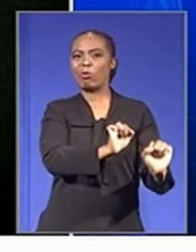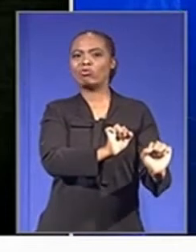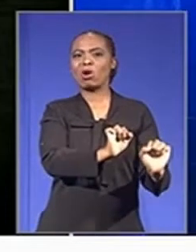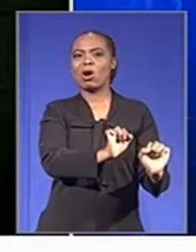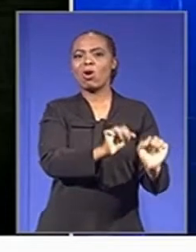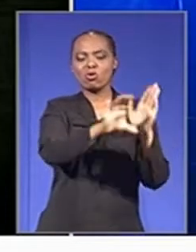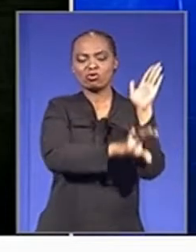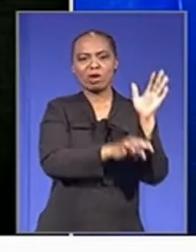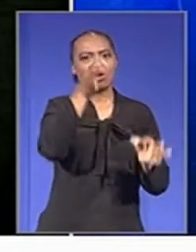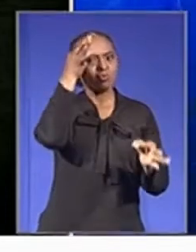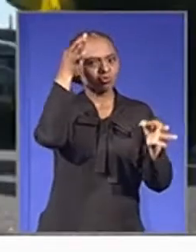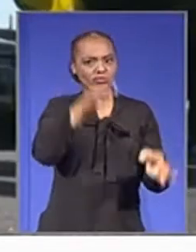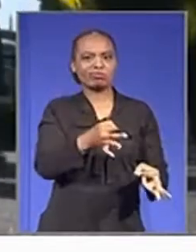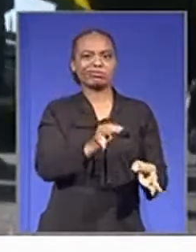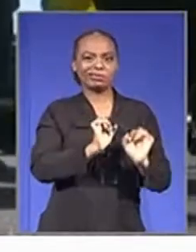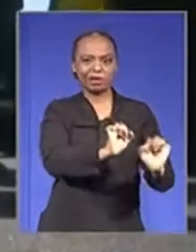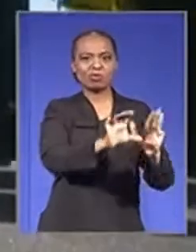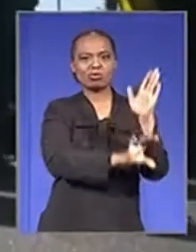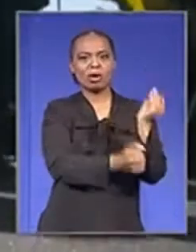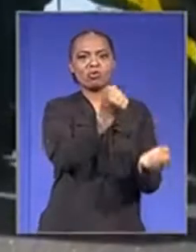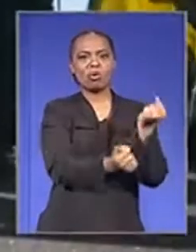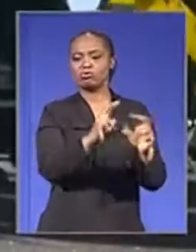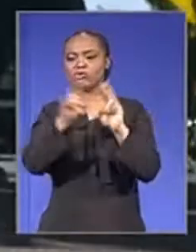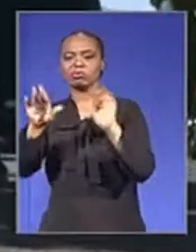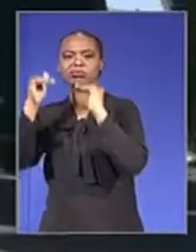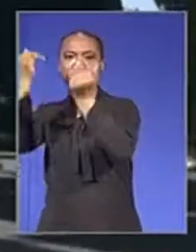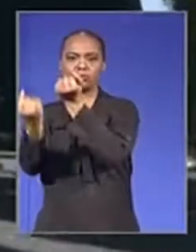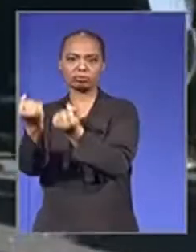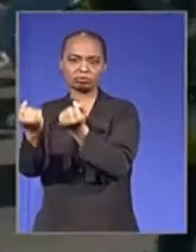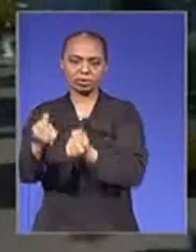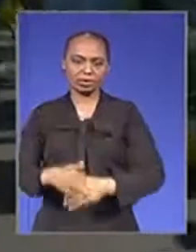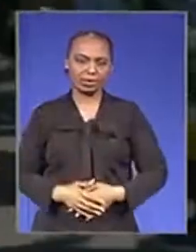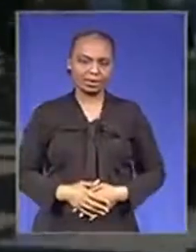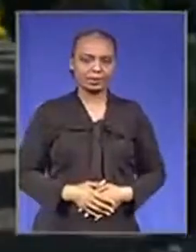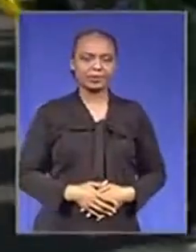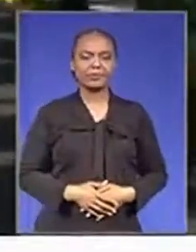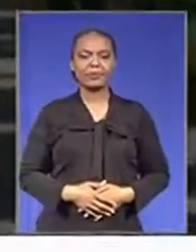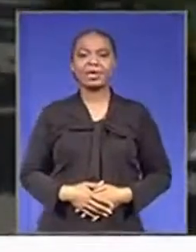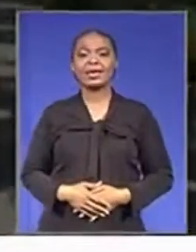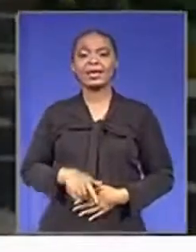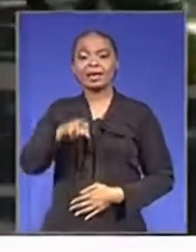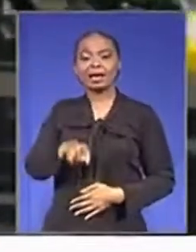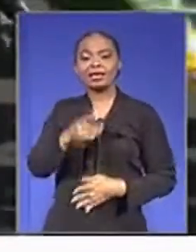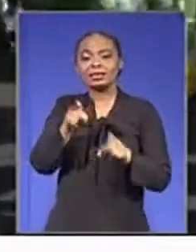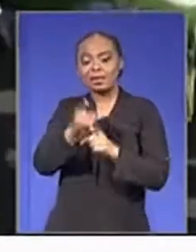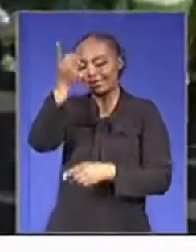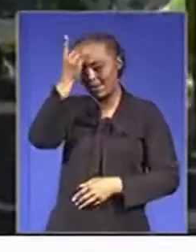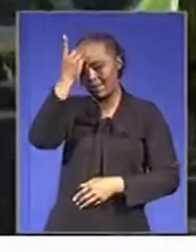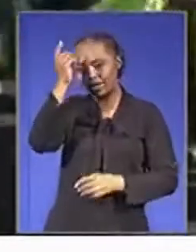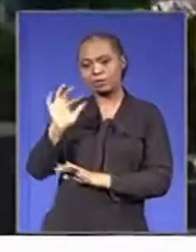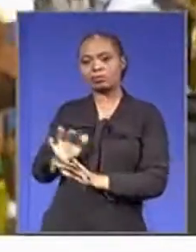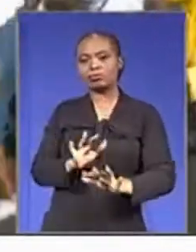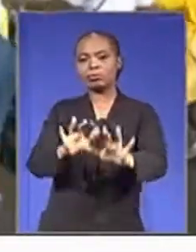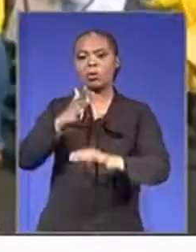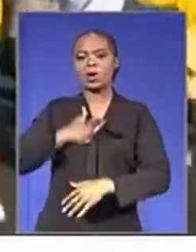the rescission application. Ka Durban batshehetsi ba hwantetse dikantorong tsa ANC provinceng ba batla tlhakisetso ka se etsahalang